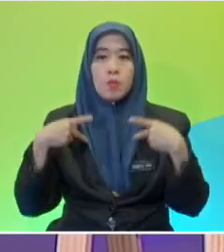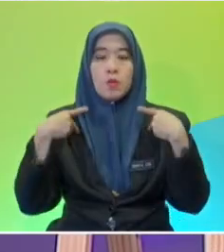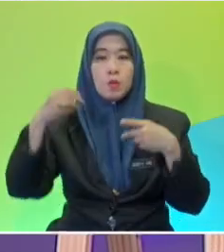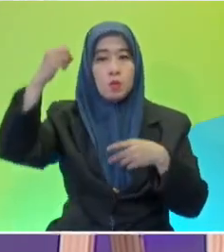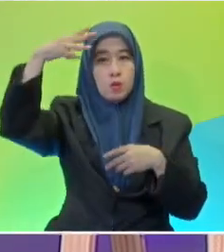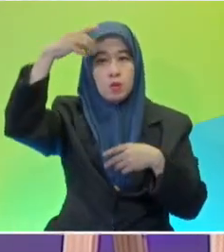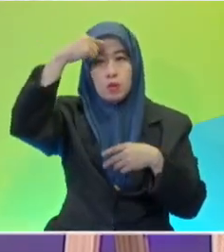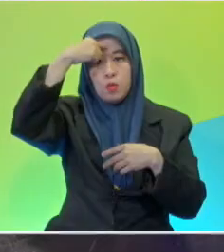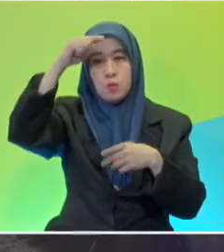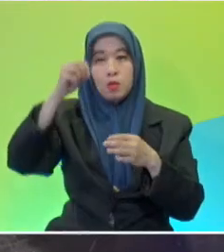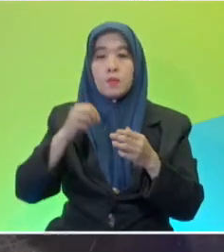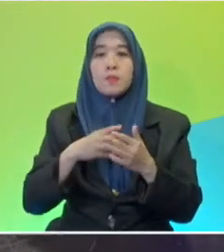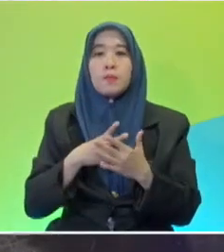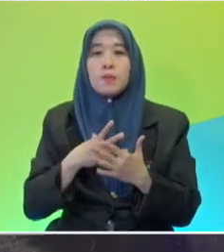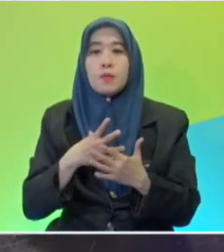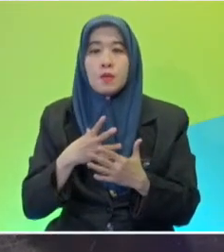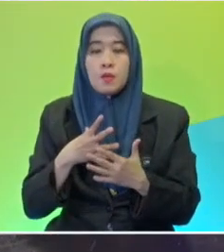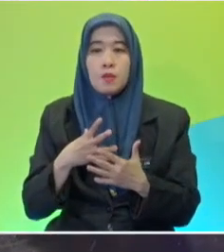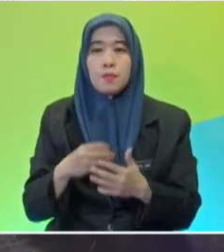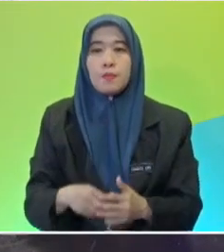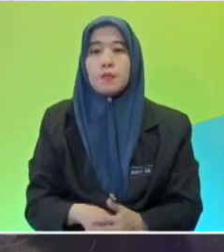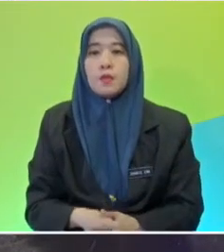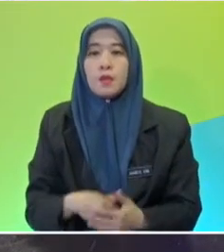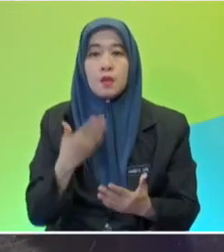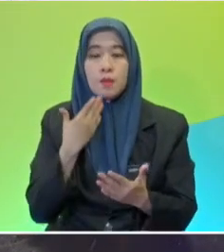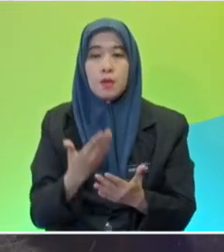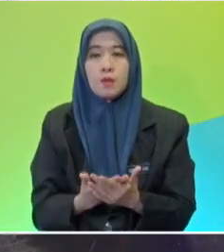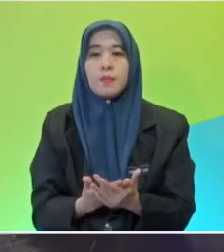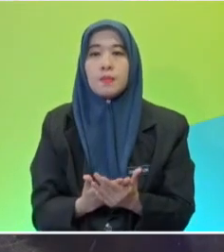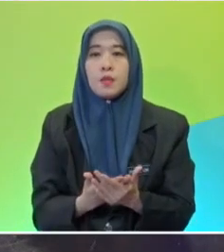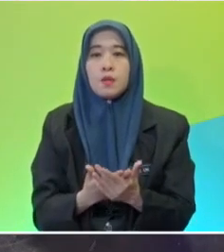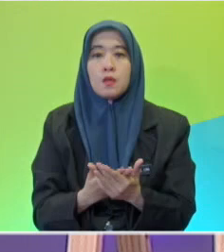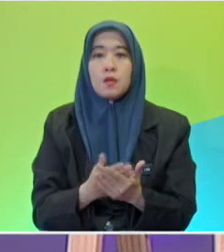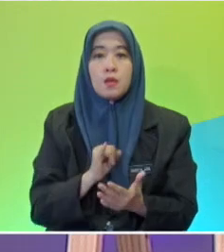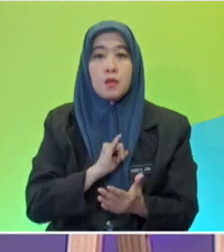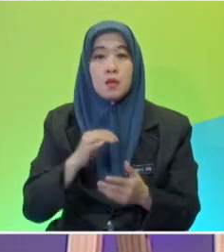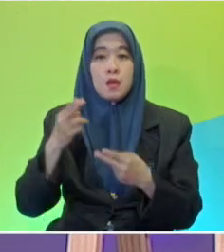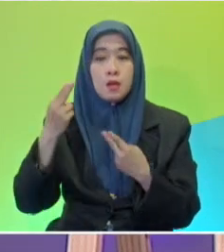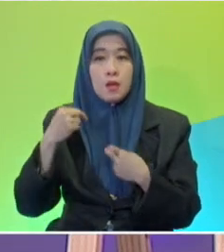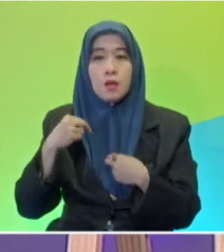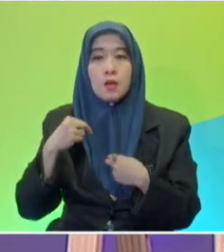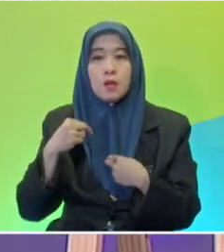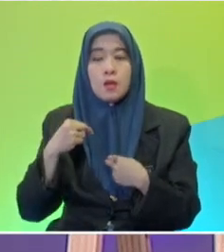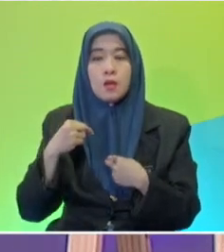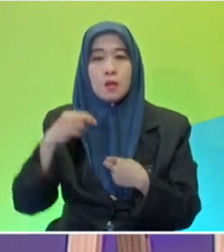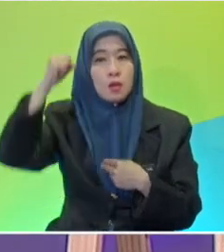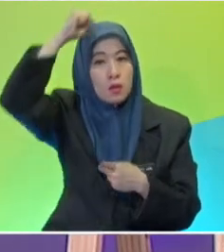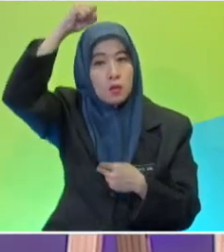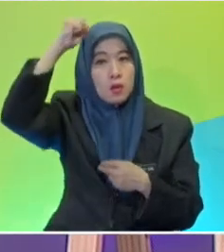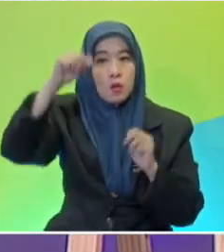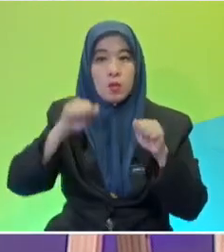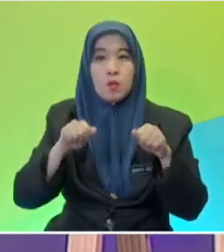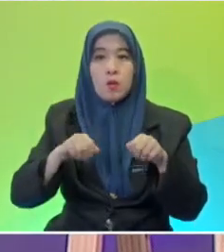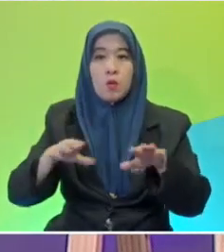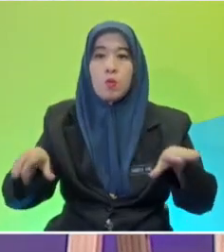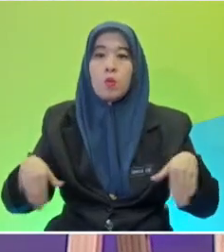the photosynthesis. Okay. Yes. All right. Alright. So I hope though Sean can do it at home